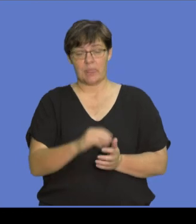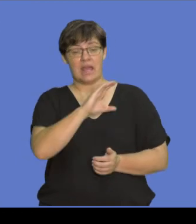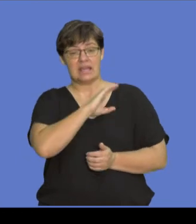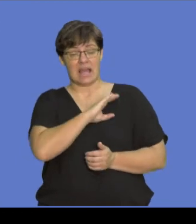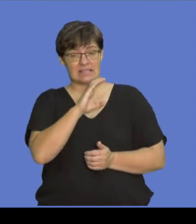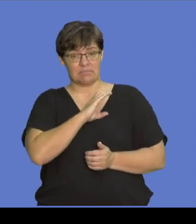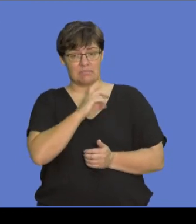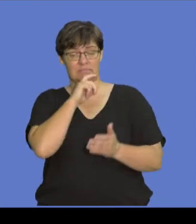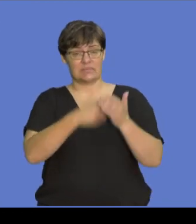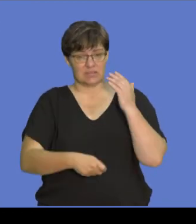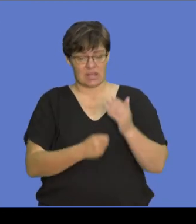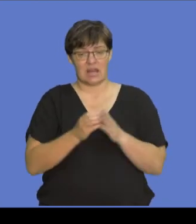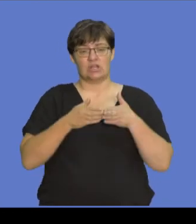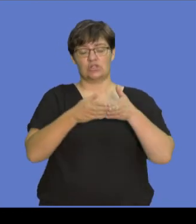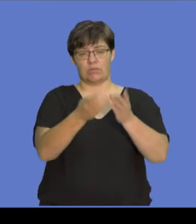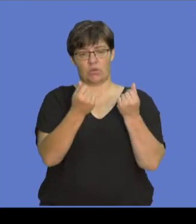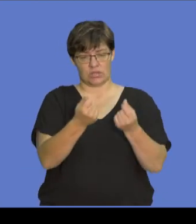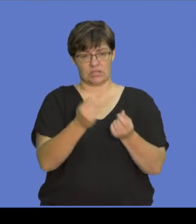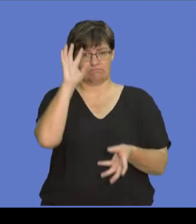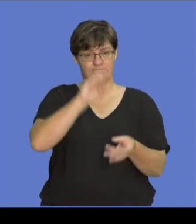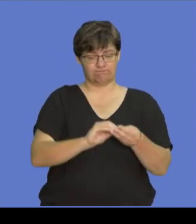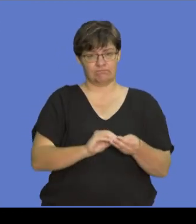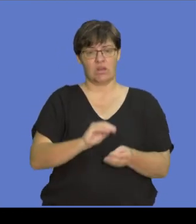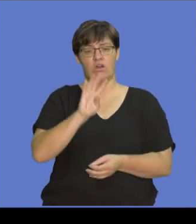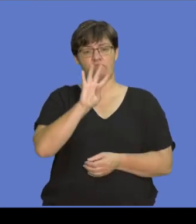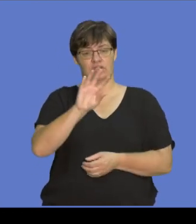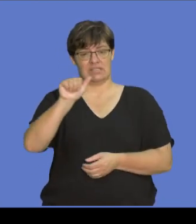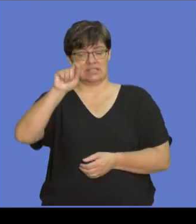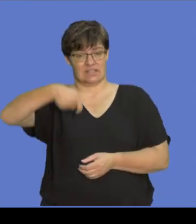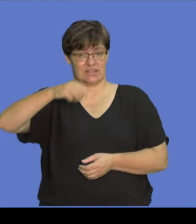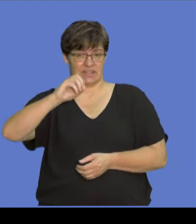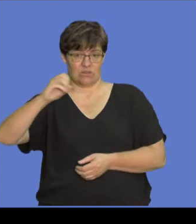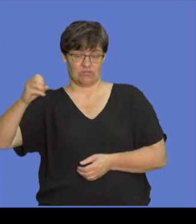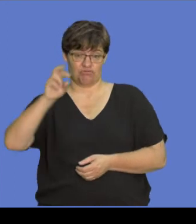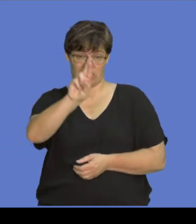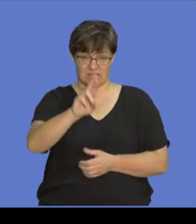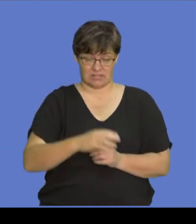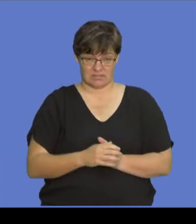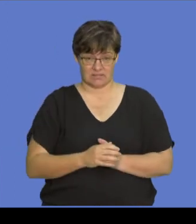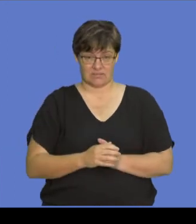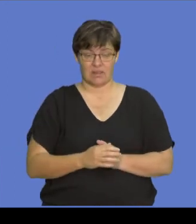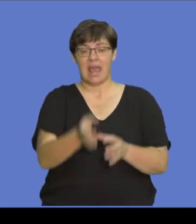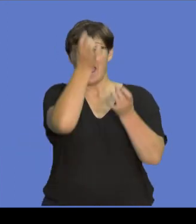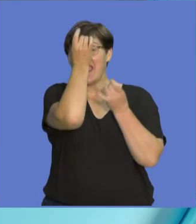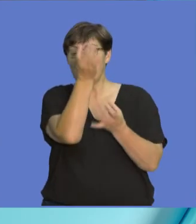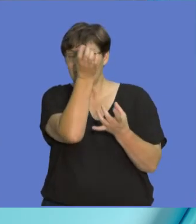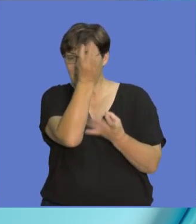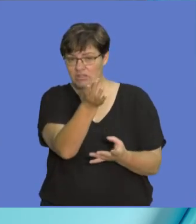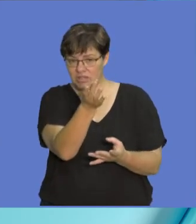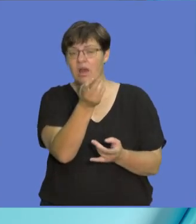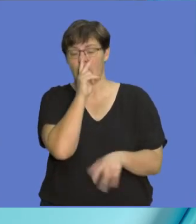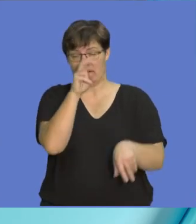fabric, and the shipping costs amount to 46,000 Rand, okay? Again, information which you're going to